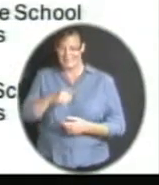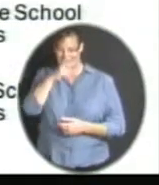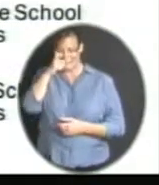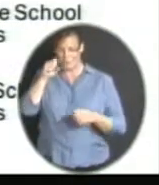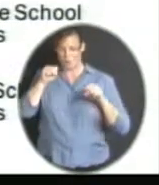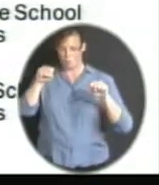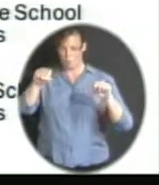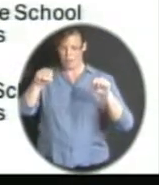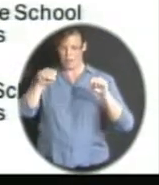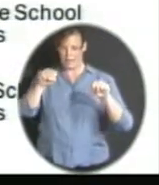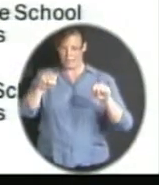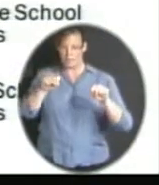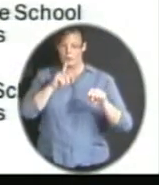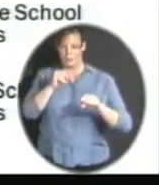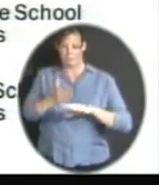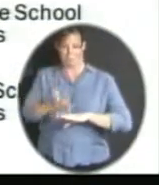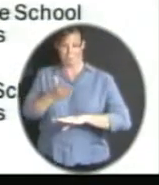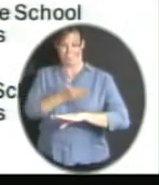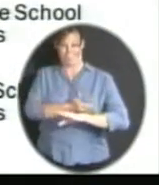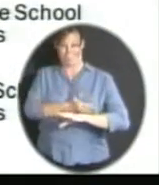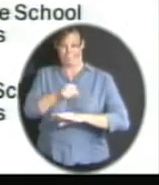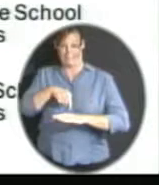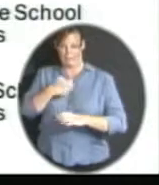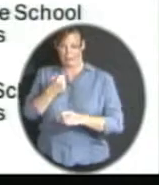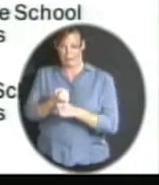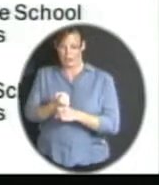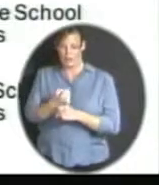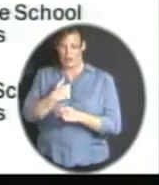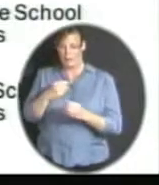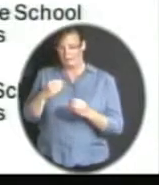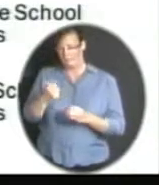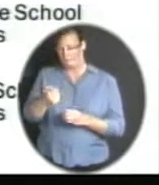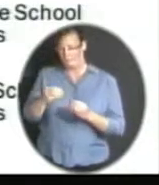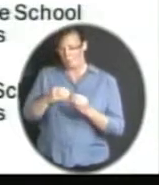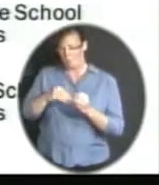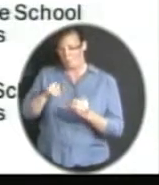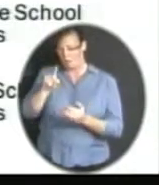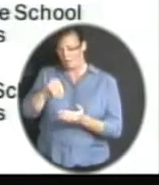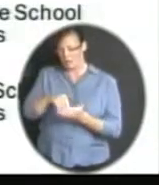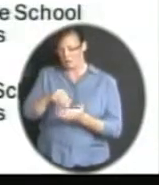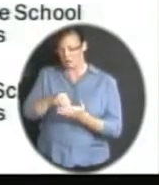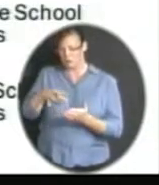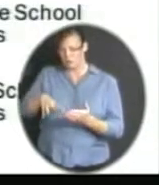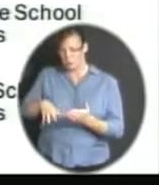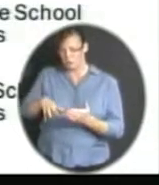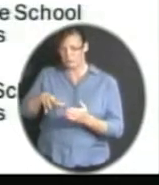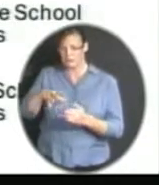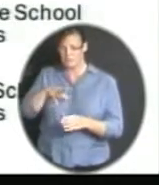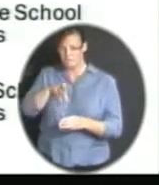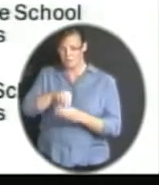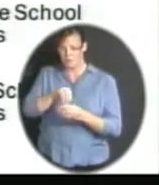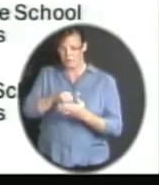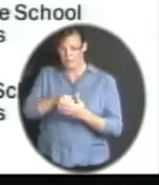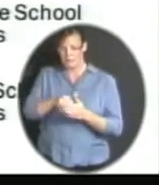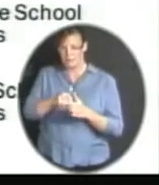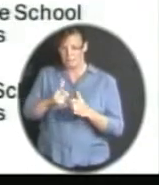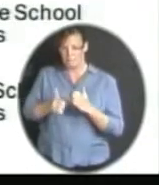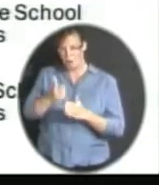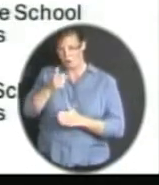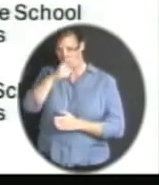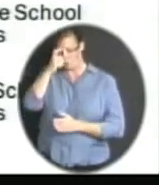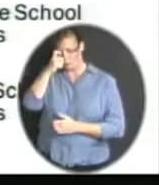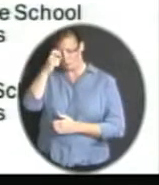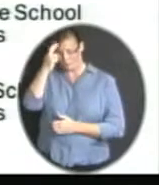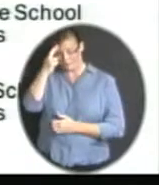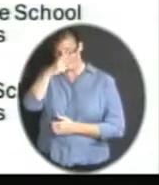weights really grew this year. We had a little over 1,000 students participate in summer weights, and the biggest reason for that was we were able to